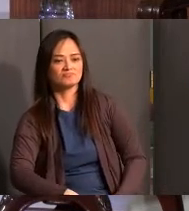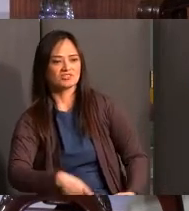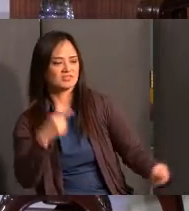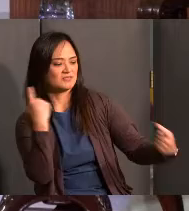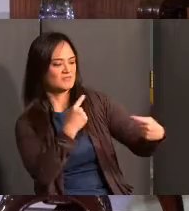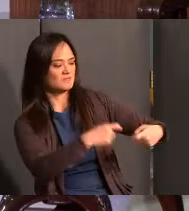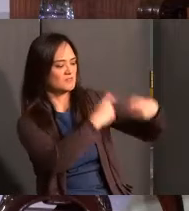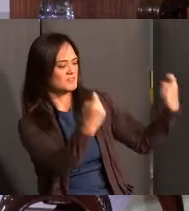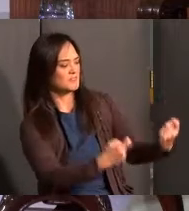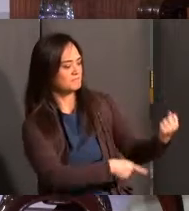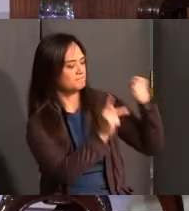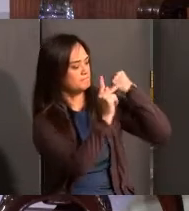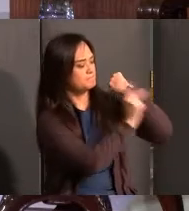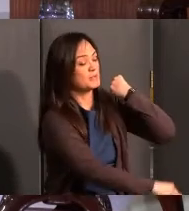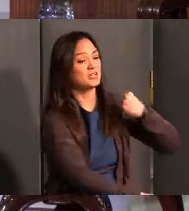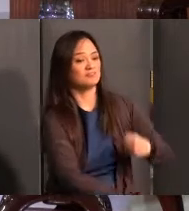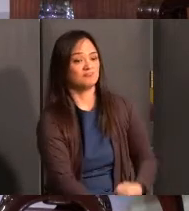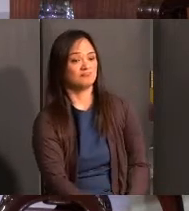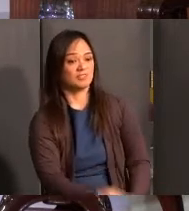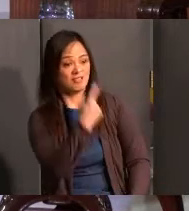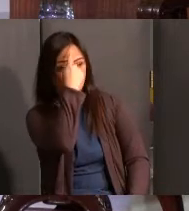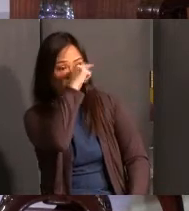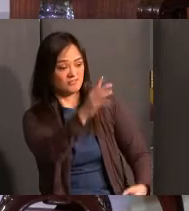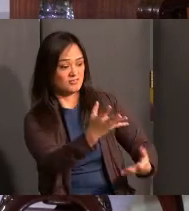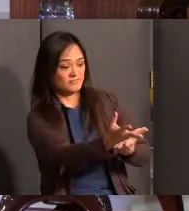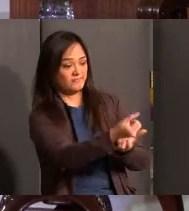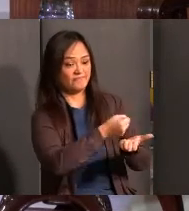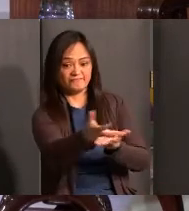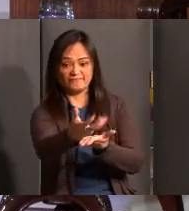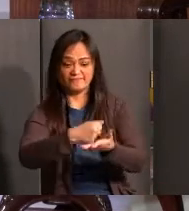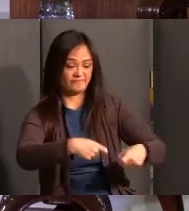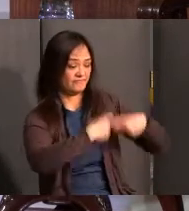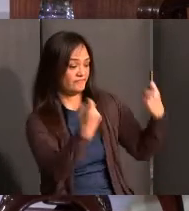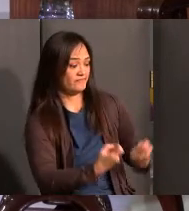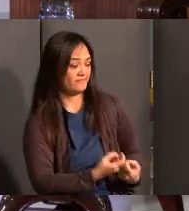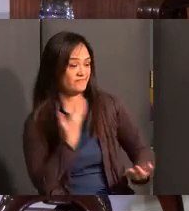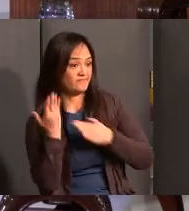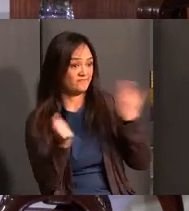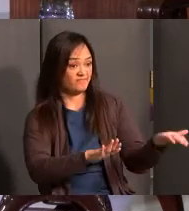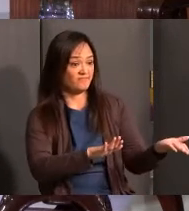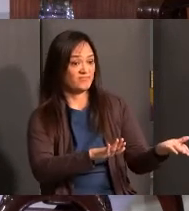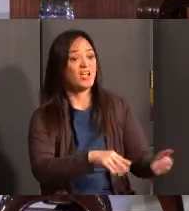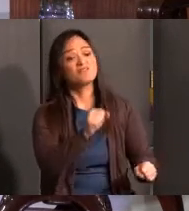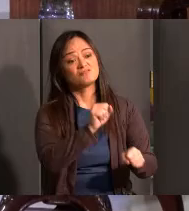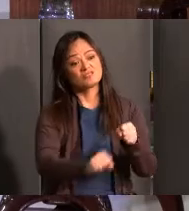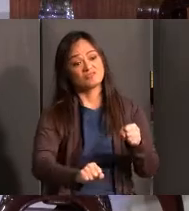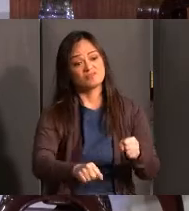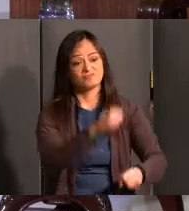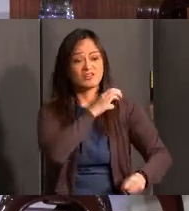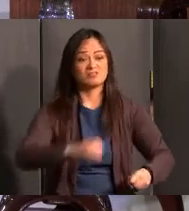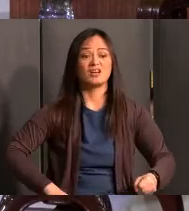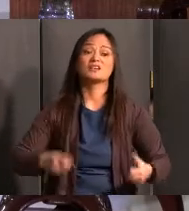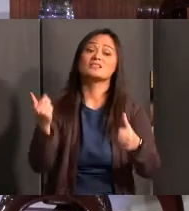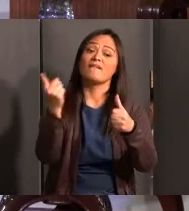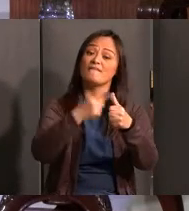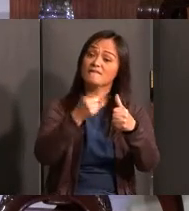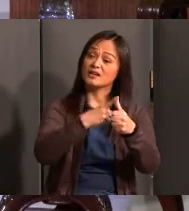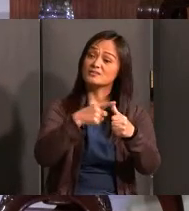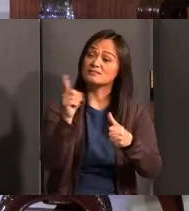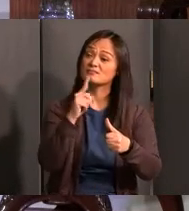Tama? For the wages of sin is death. So what did Christ do? He took the